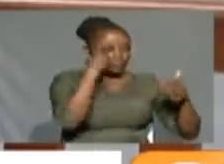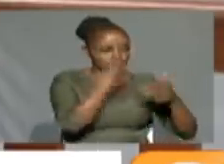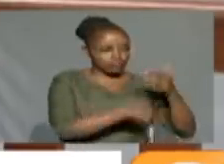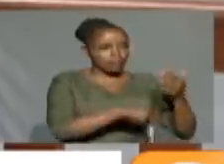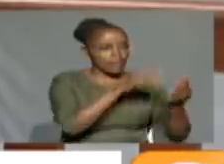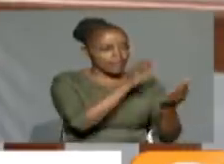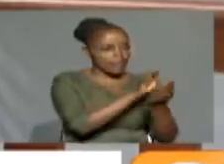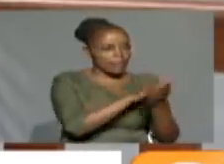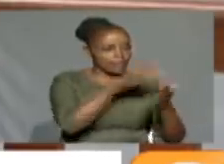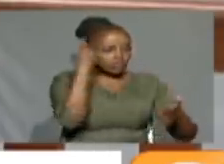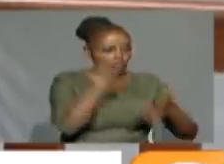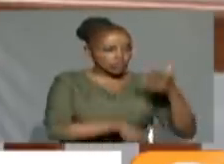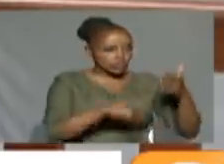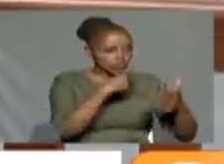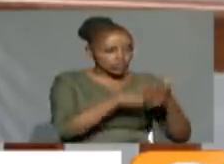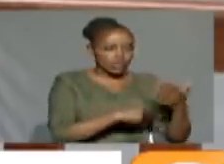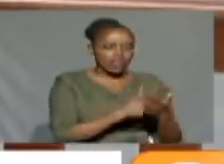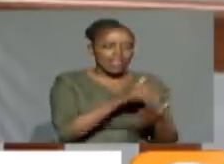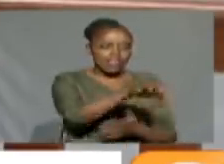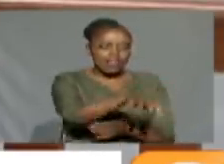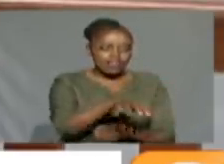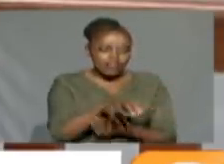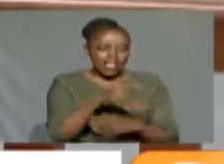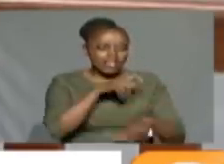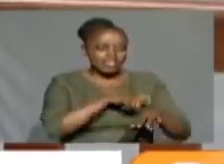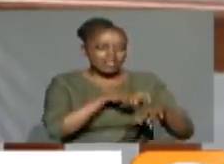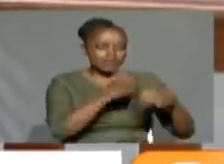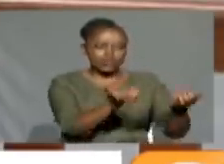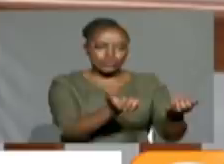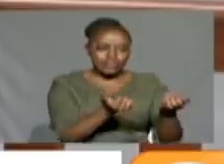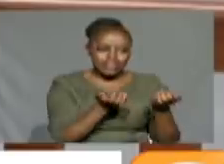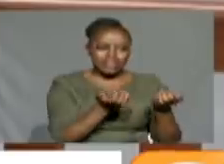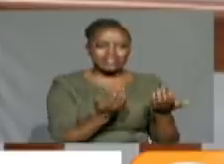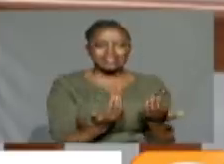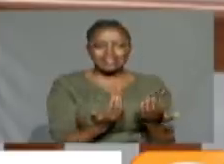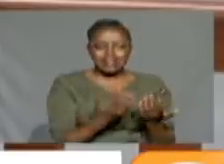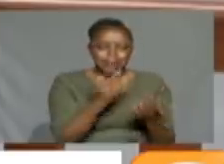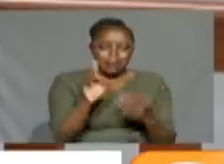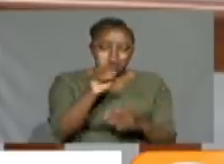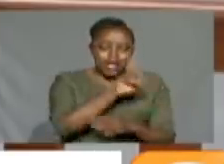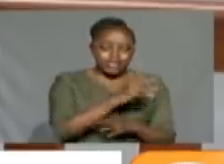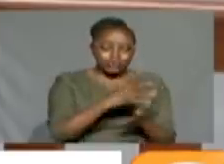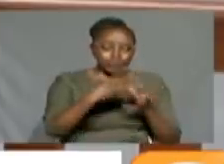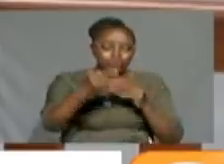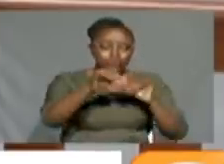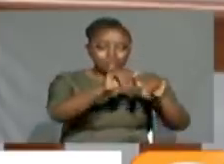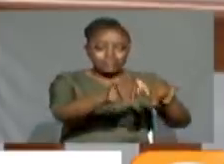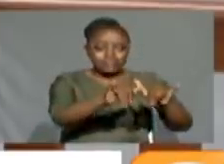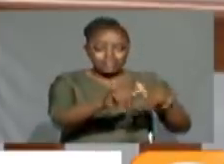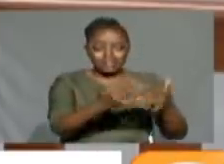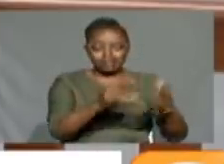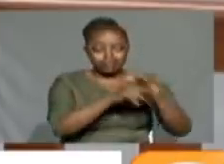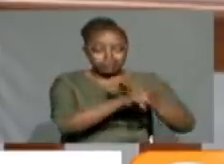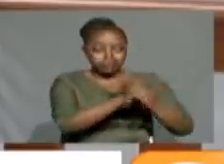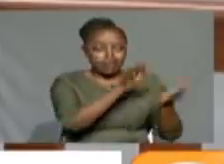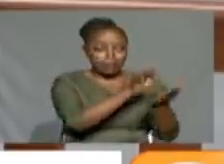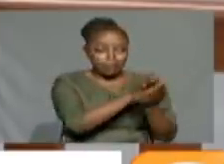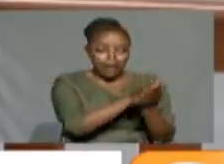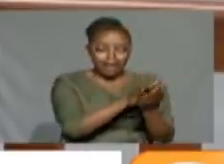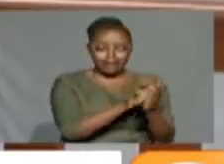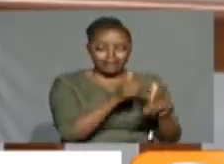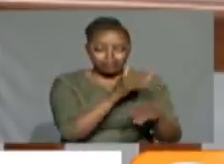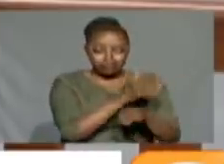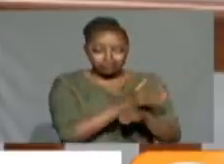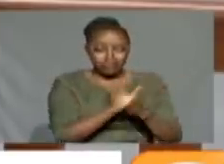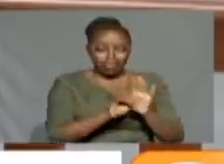was charging. The public transport, the time required, maybe a day to be spent to go to the bank, then to